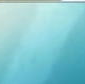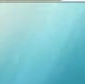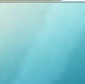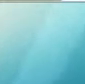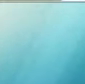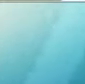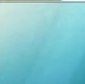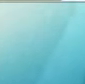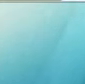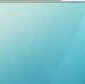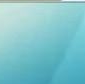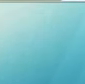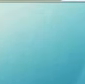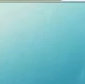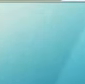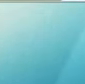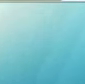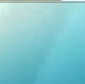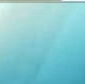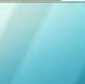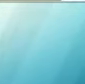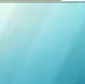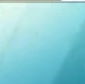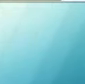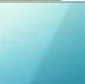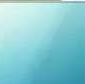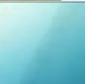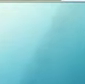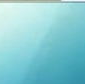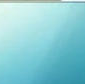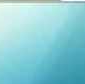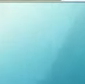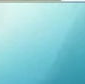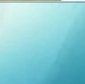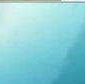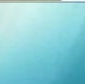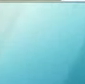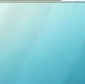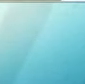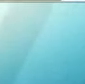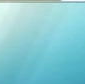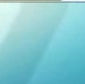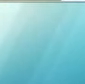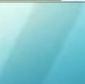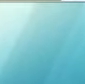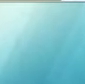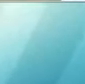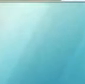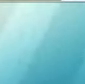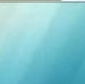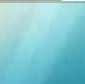the Thai nationals for that repatriation flight, which will be arriving later today.